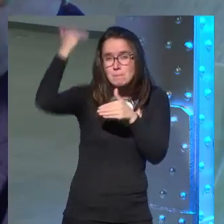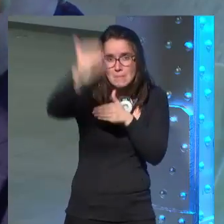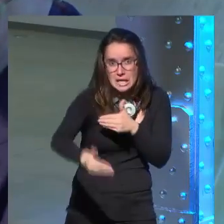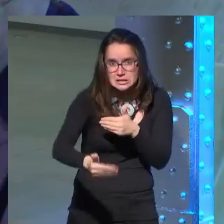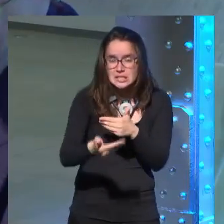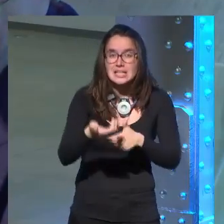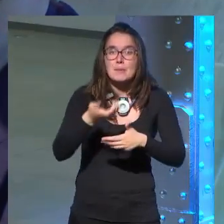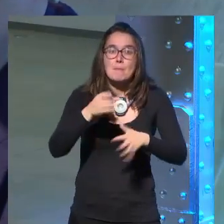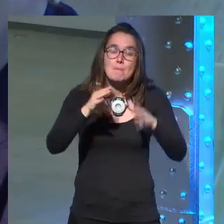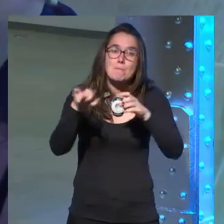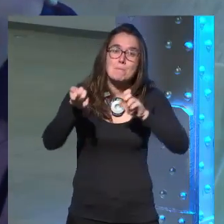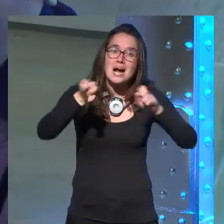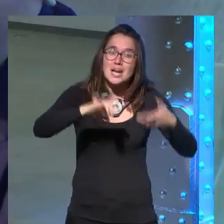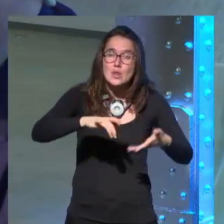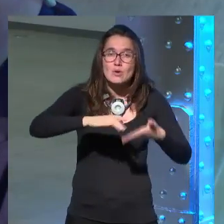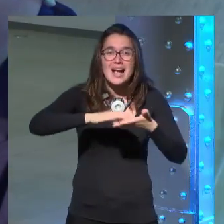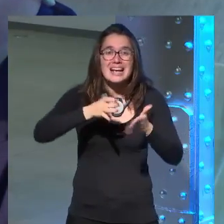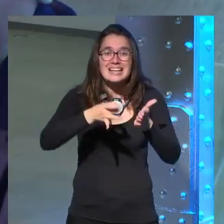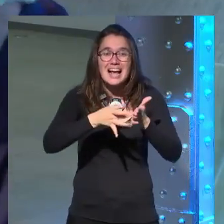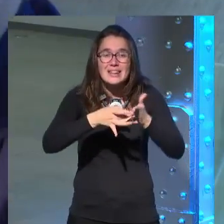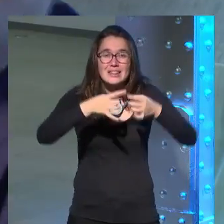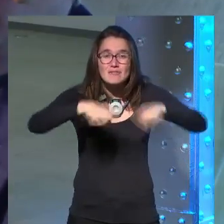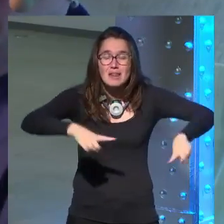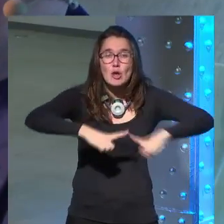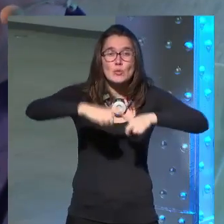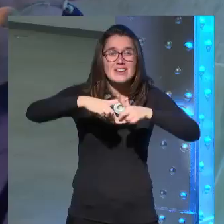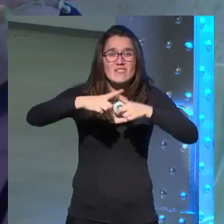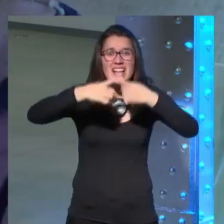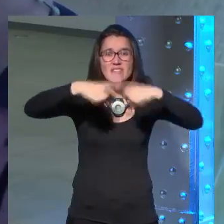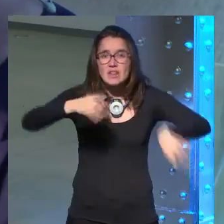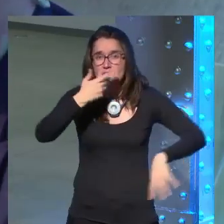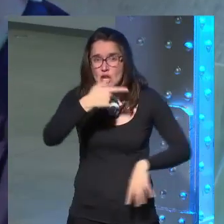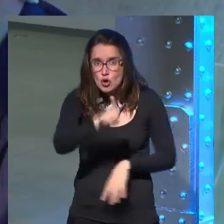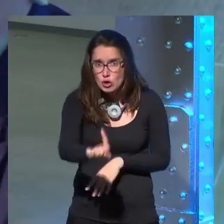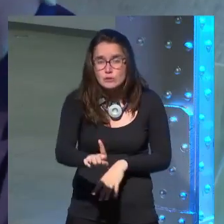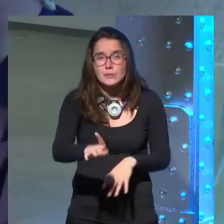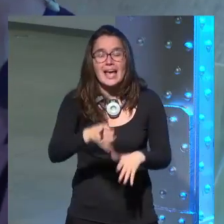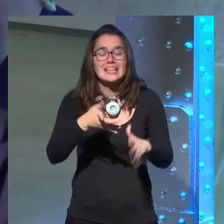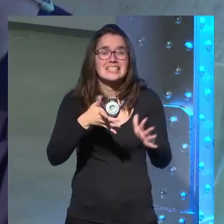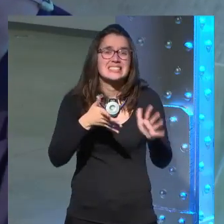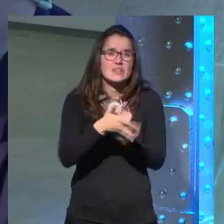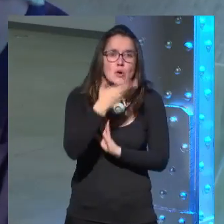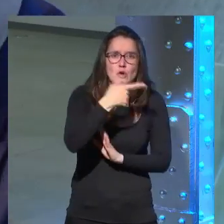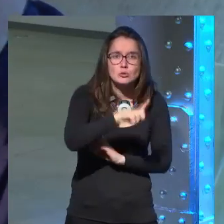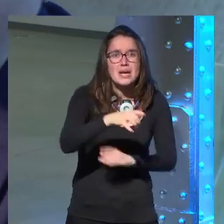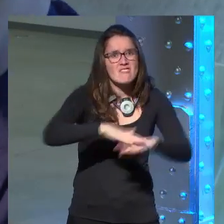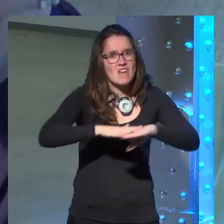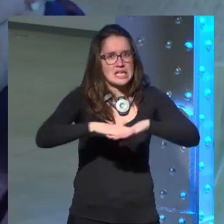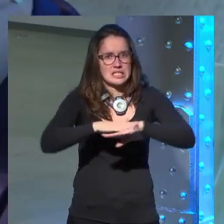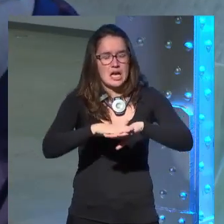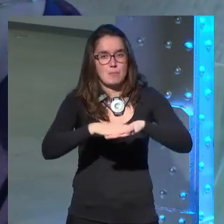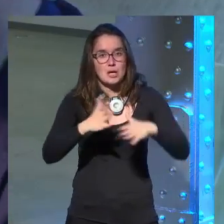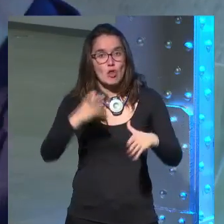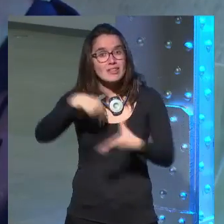of unknowability that is almost an essential unknowability, whilst biology, although there's a lot